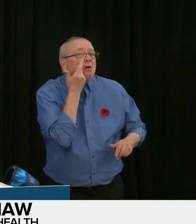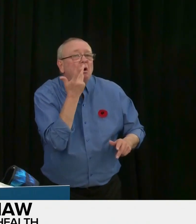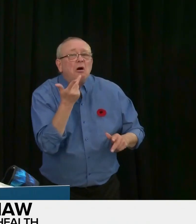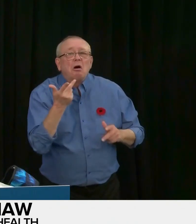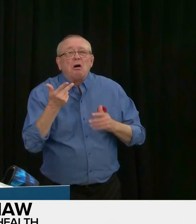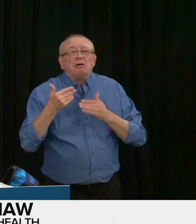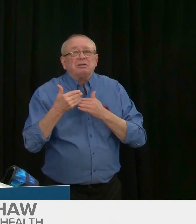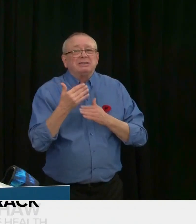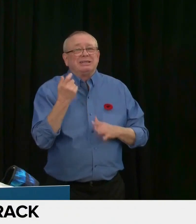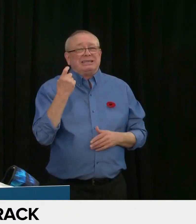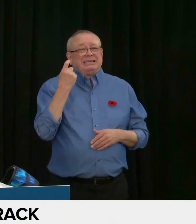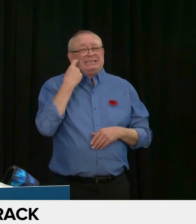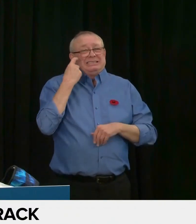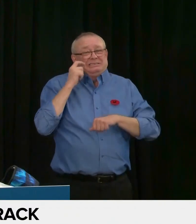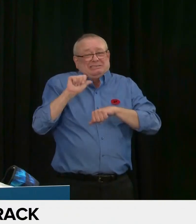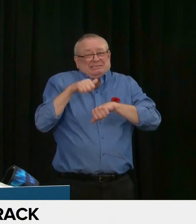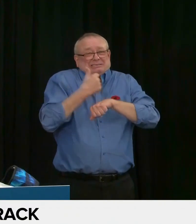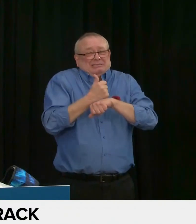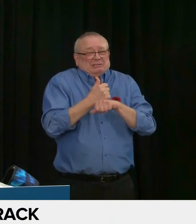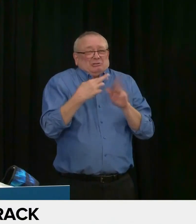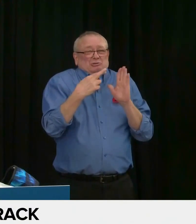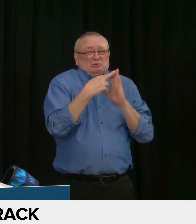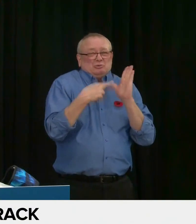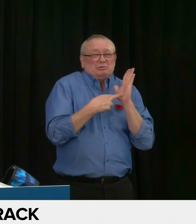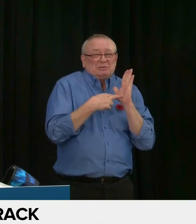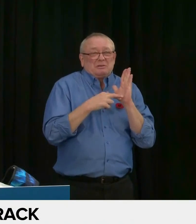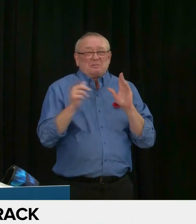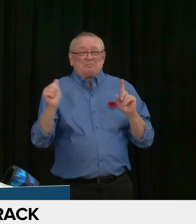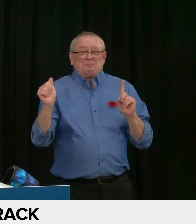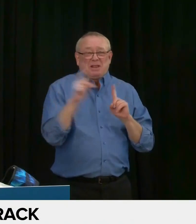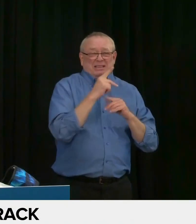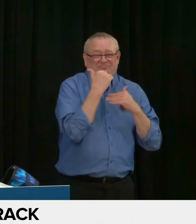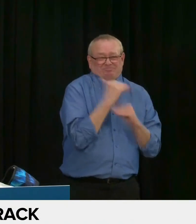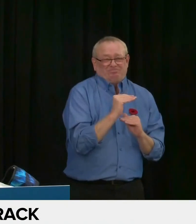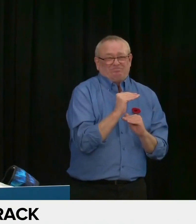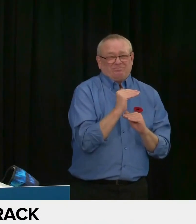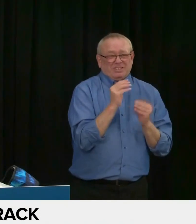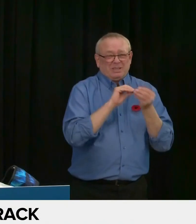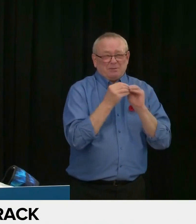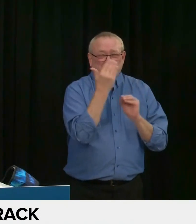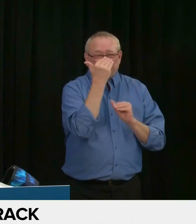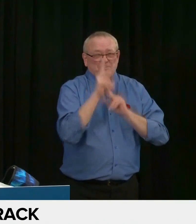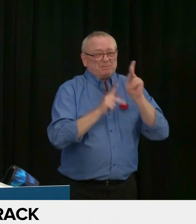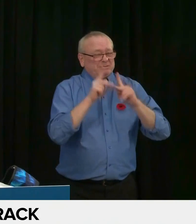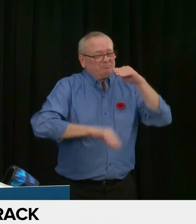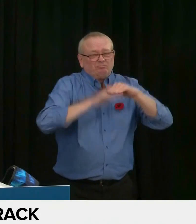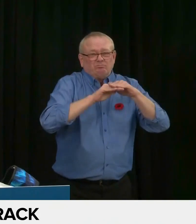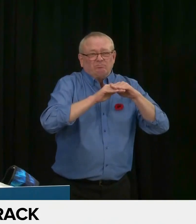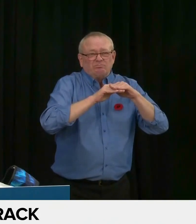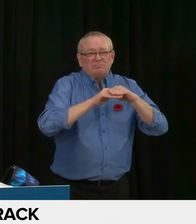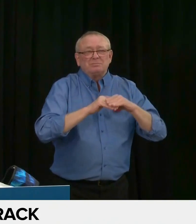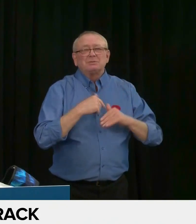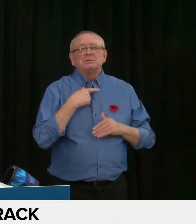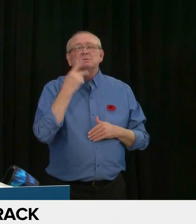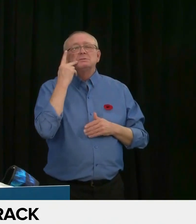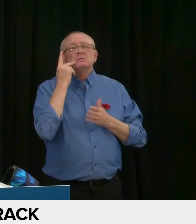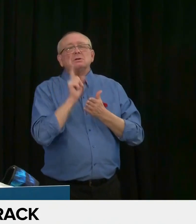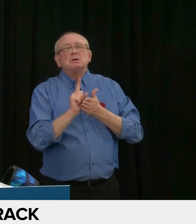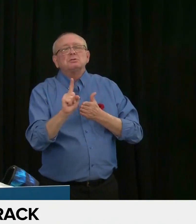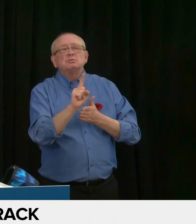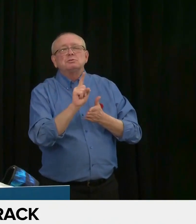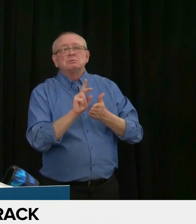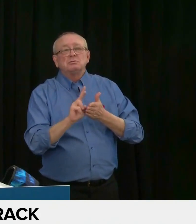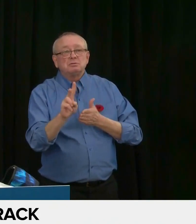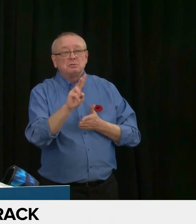limits on social gatherings in Edmonton and Calgary, are enough to reduce the rate of transmission. If they are not, we must consider